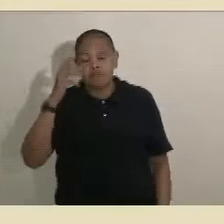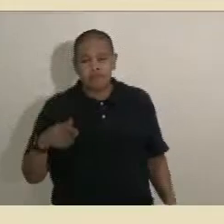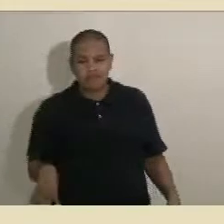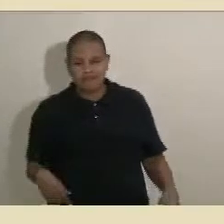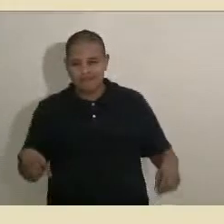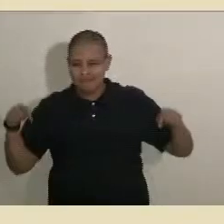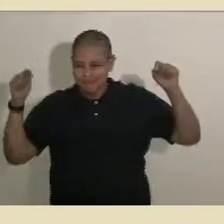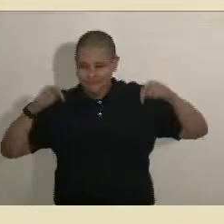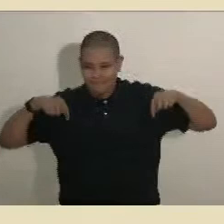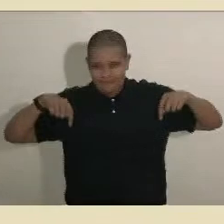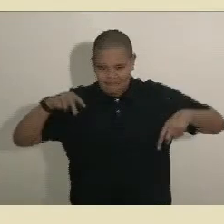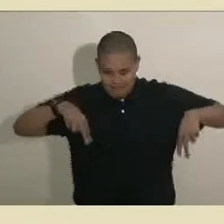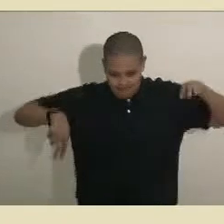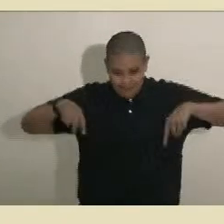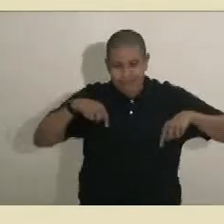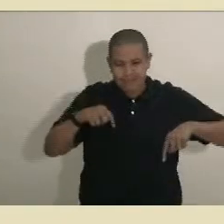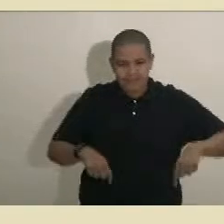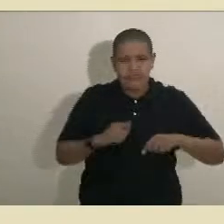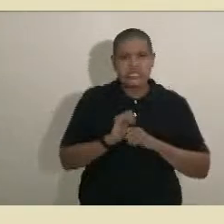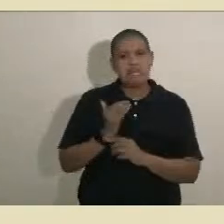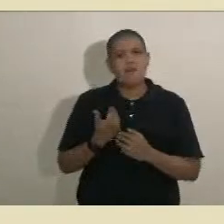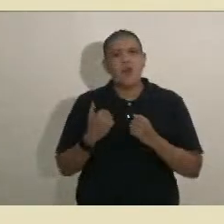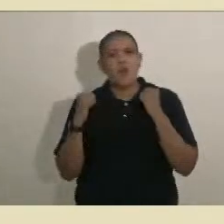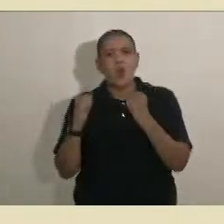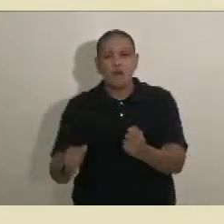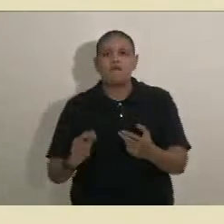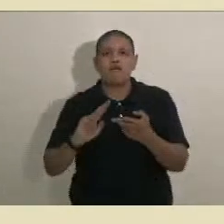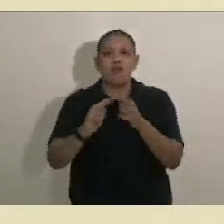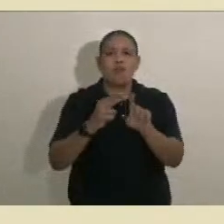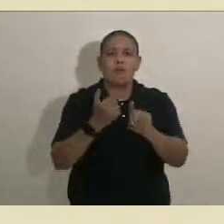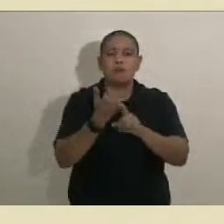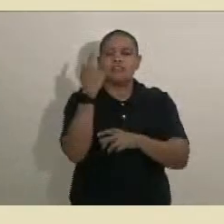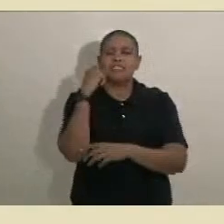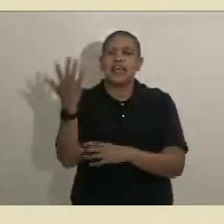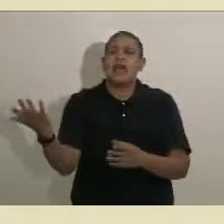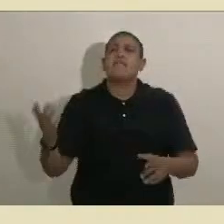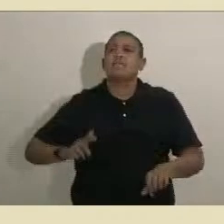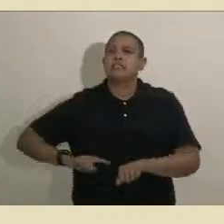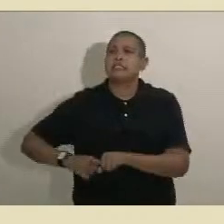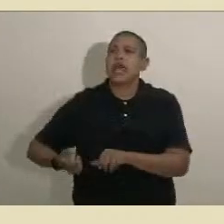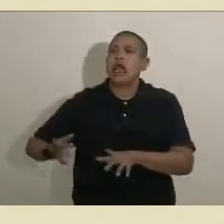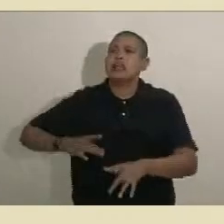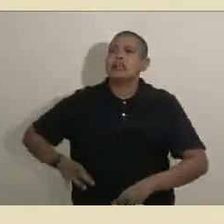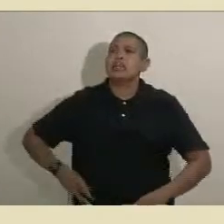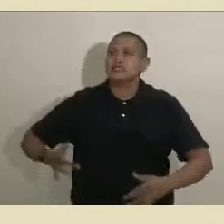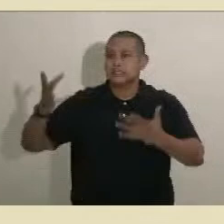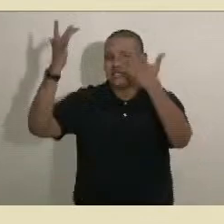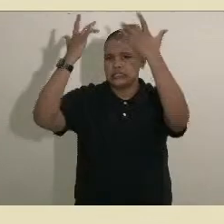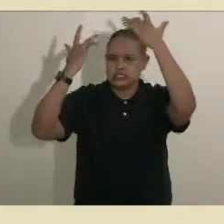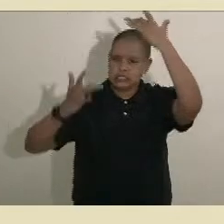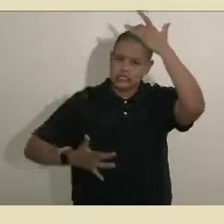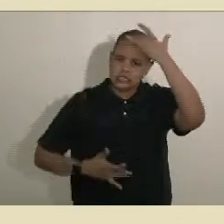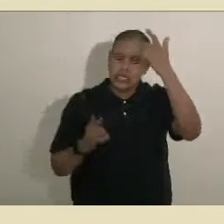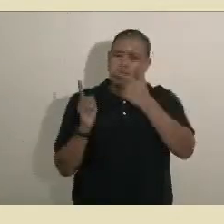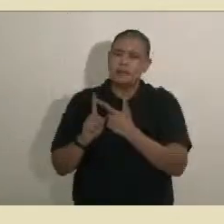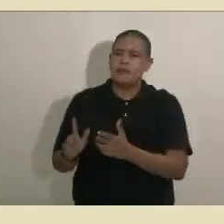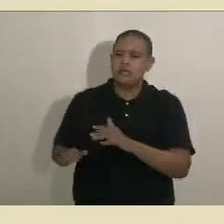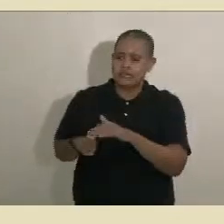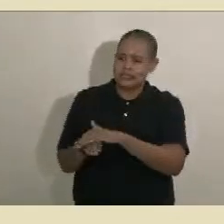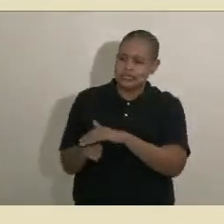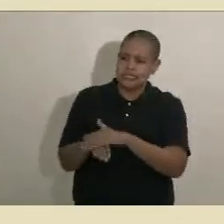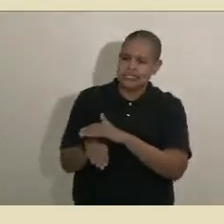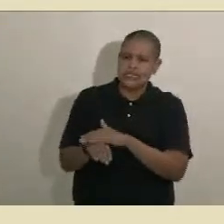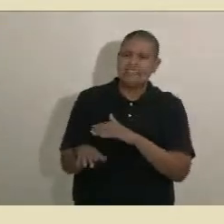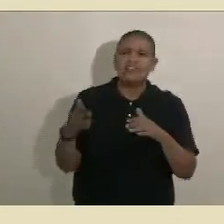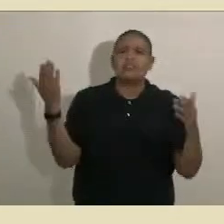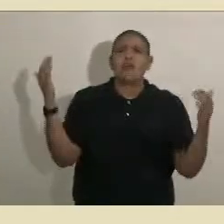And in terms of our confirmed cases by date of symptom onset and hospital admission by date of admission,